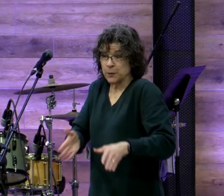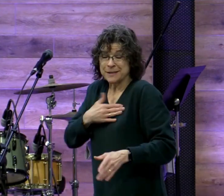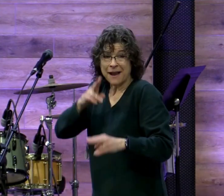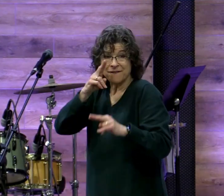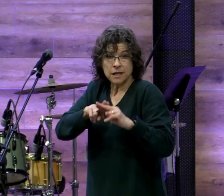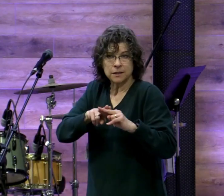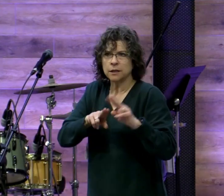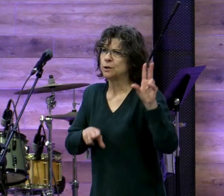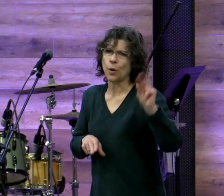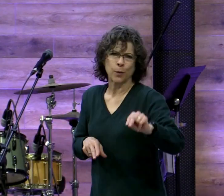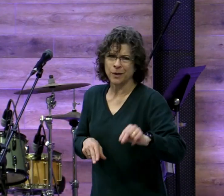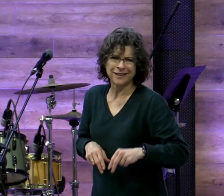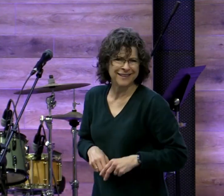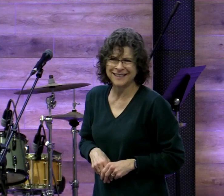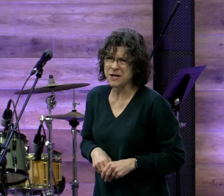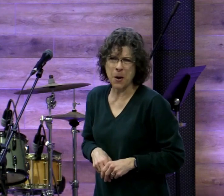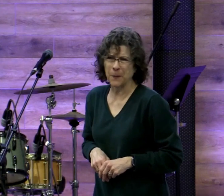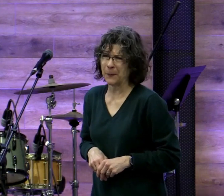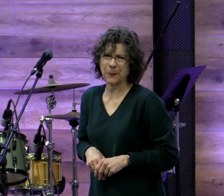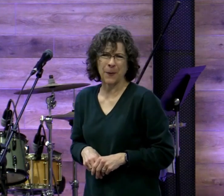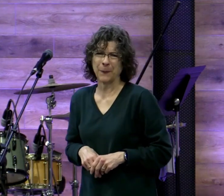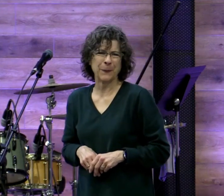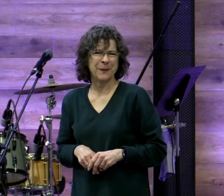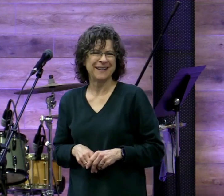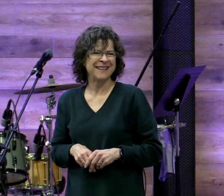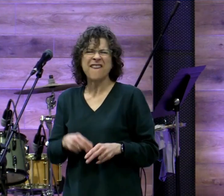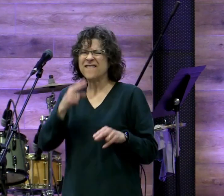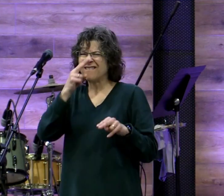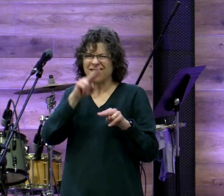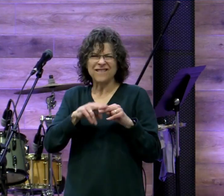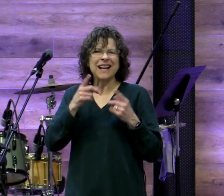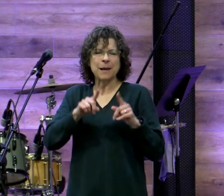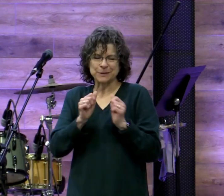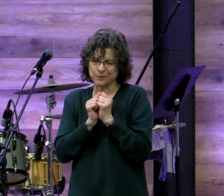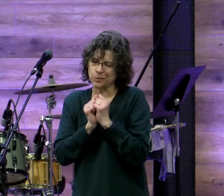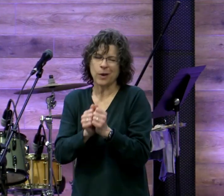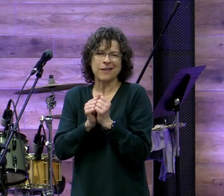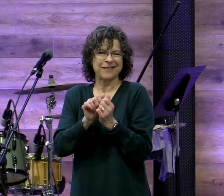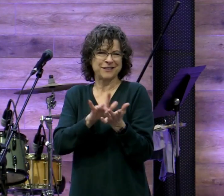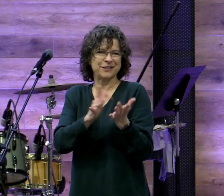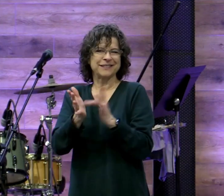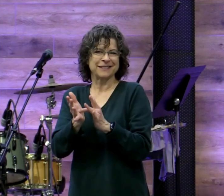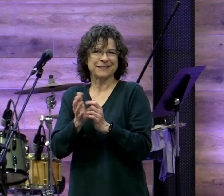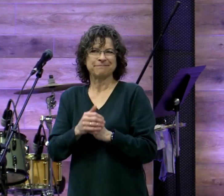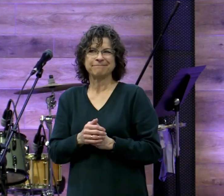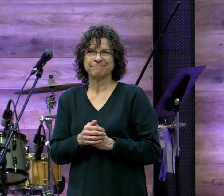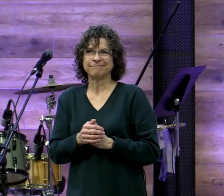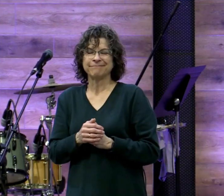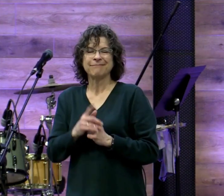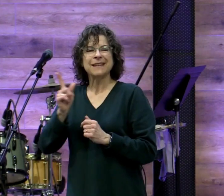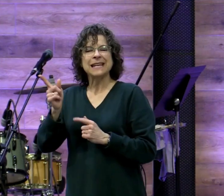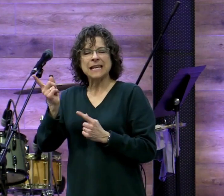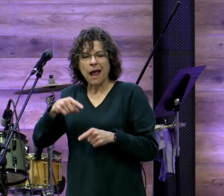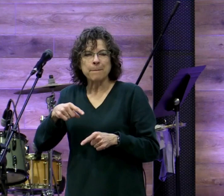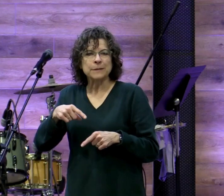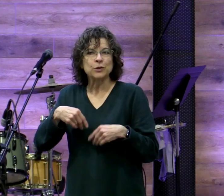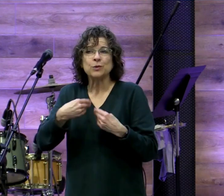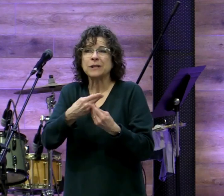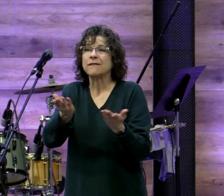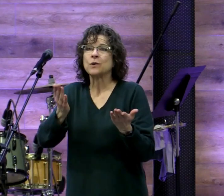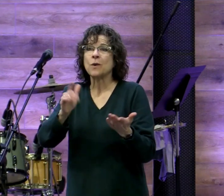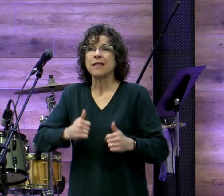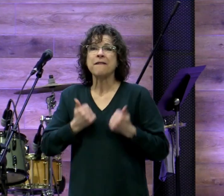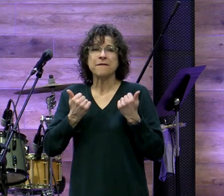no. You have no idea what fun is yet. Jesus says, I have come to give them life and life abundant.